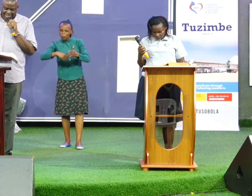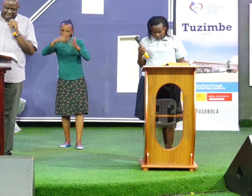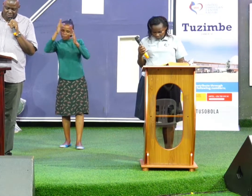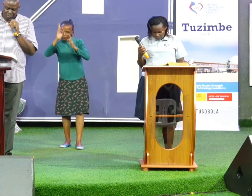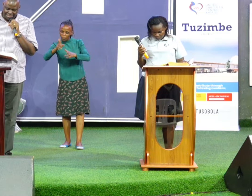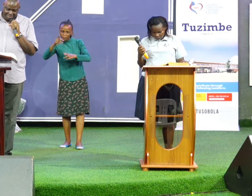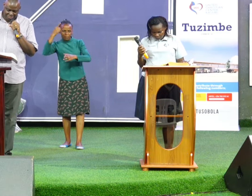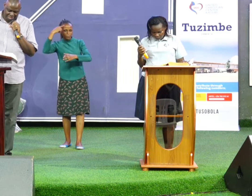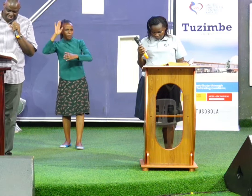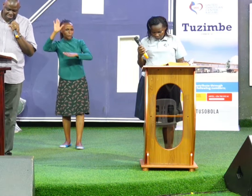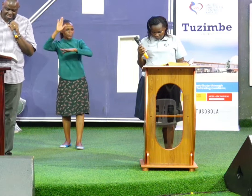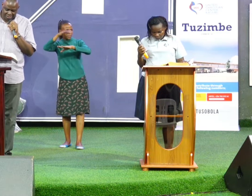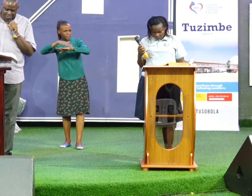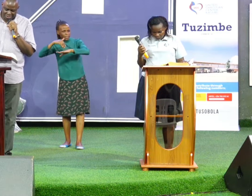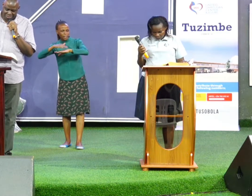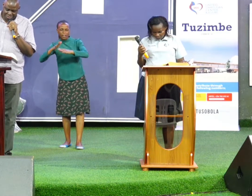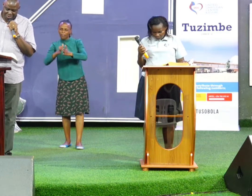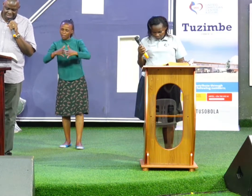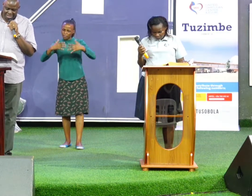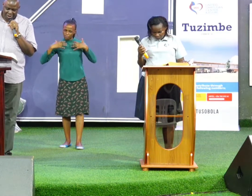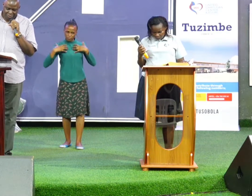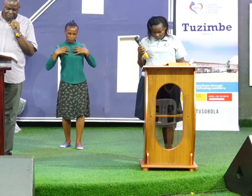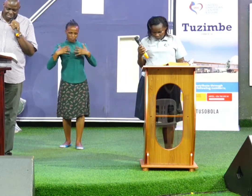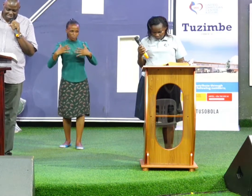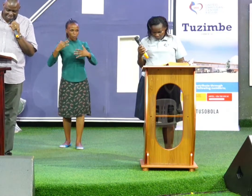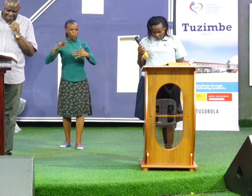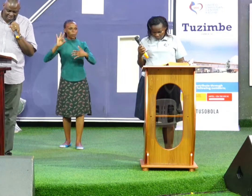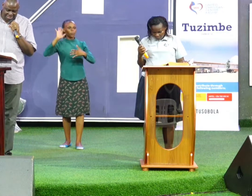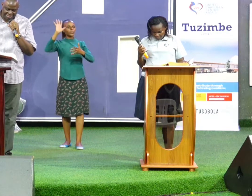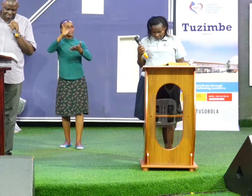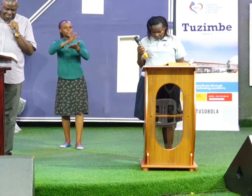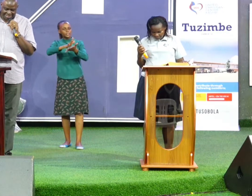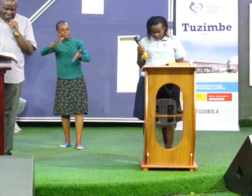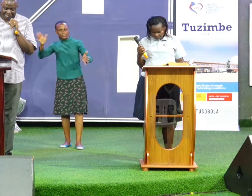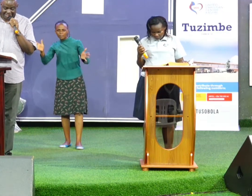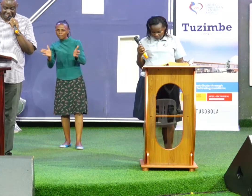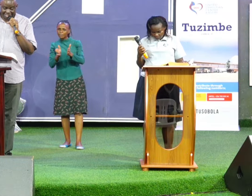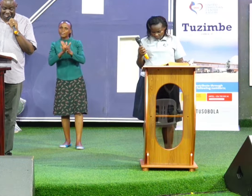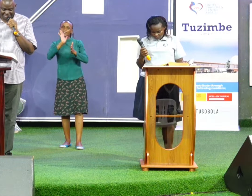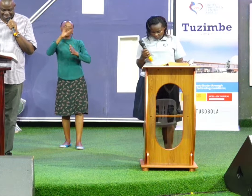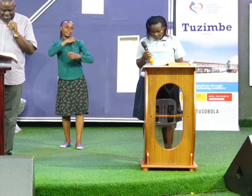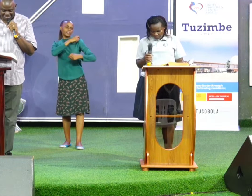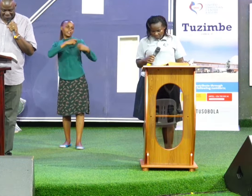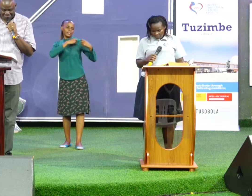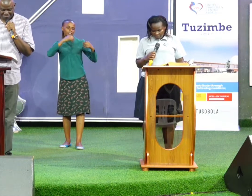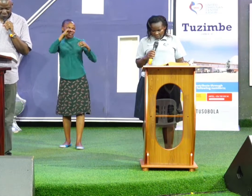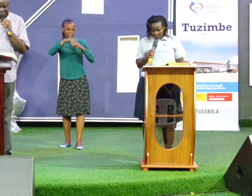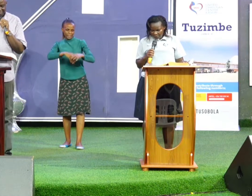calling and what the riches of the glory of his inheritance in the